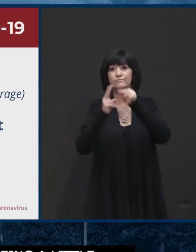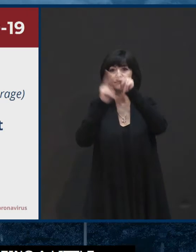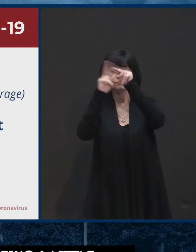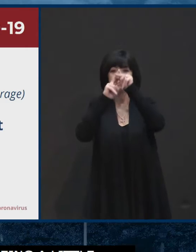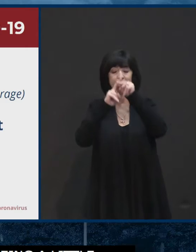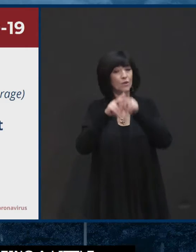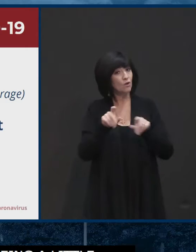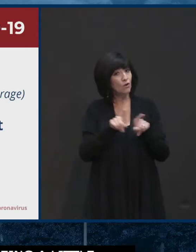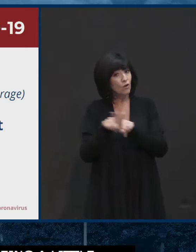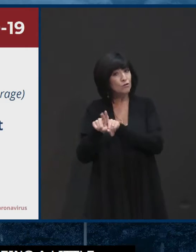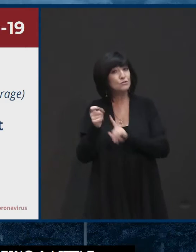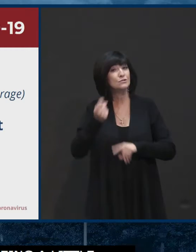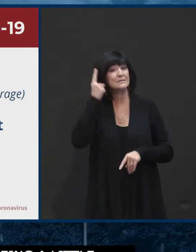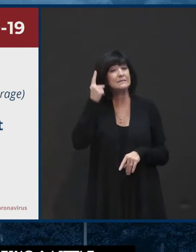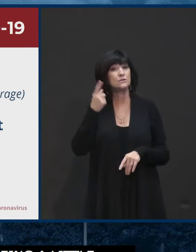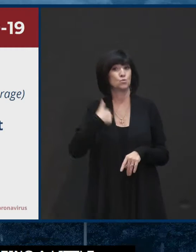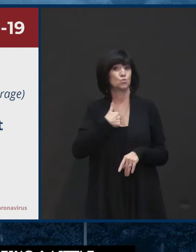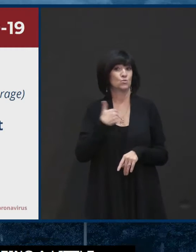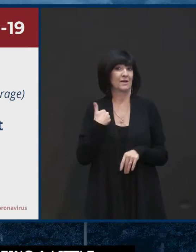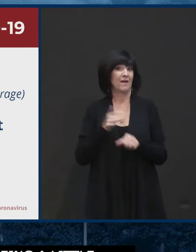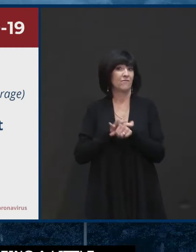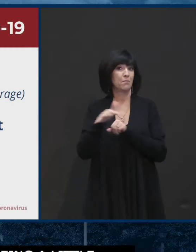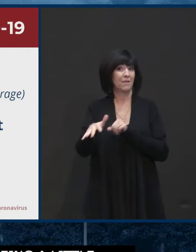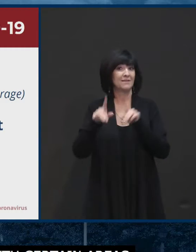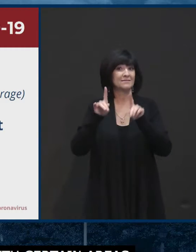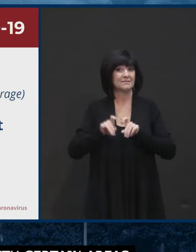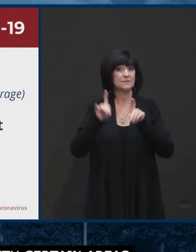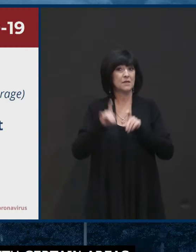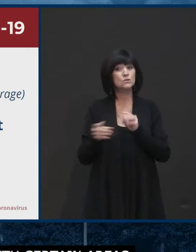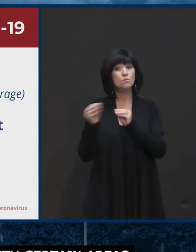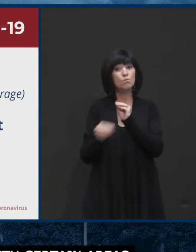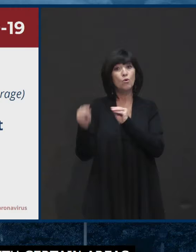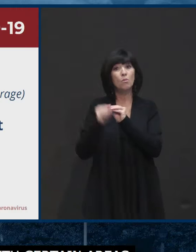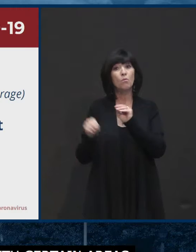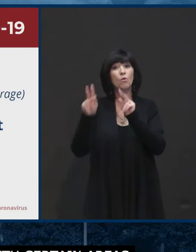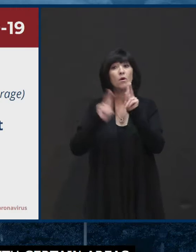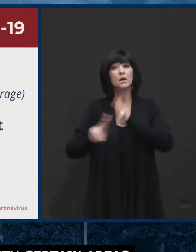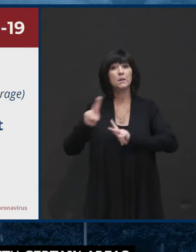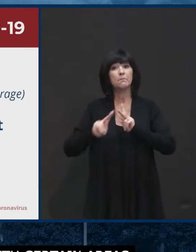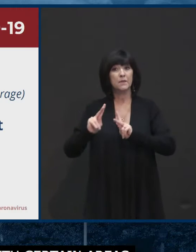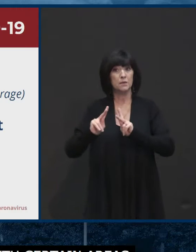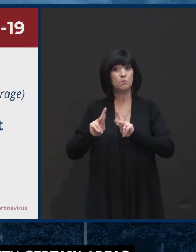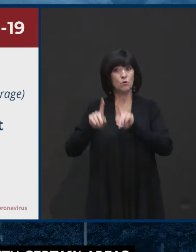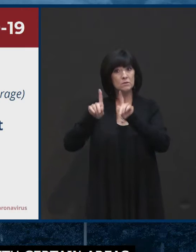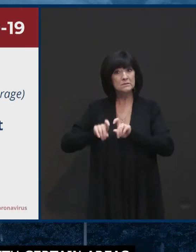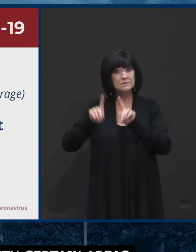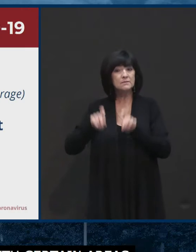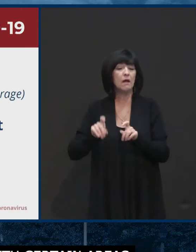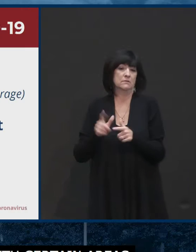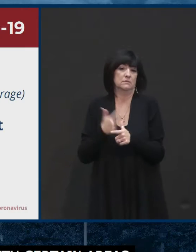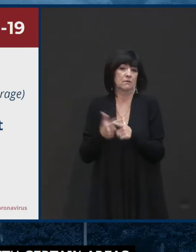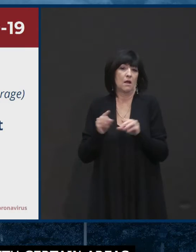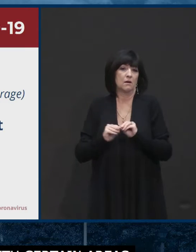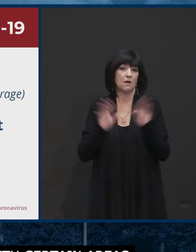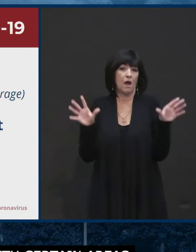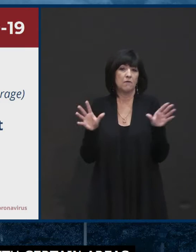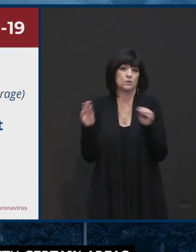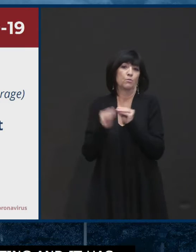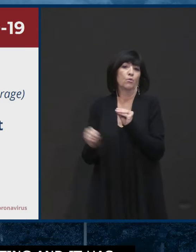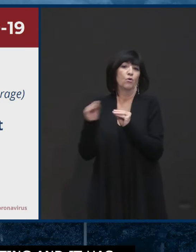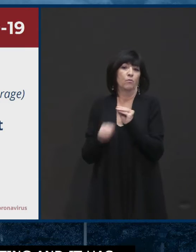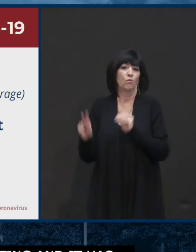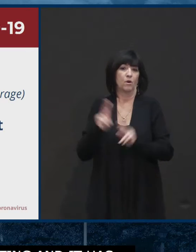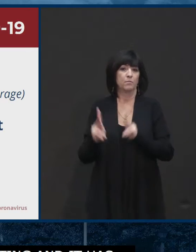which has some effect on that, and AJ will show you some of those higher testing numbers.